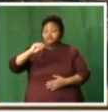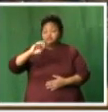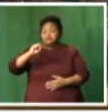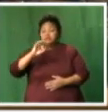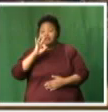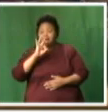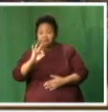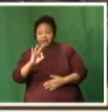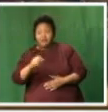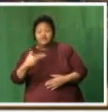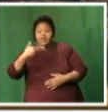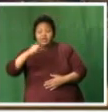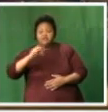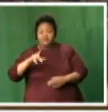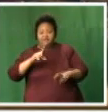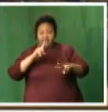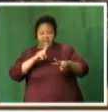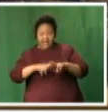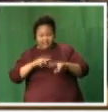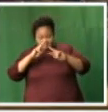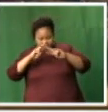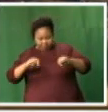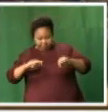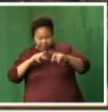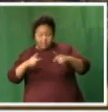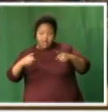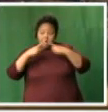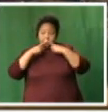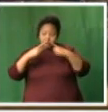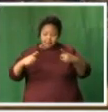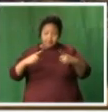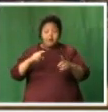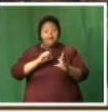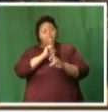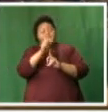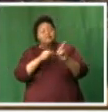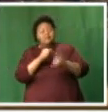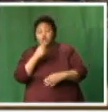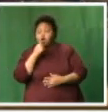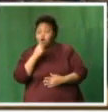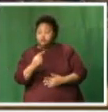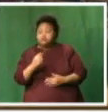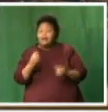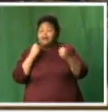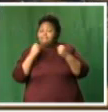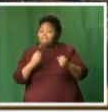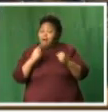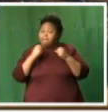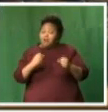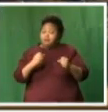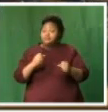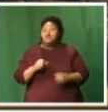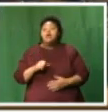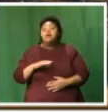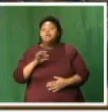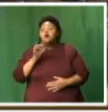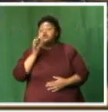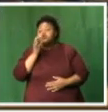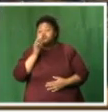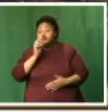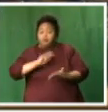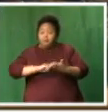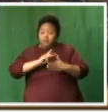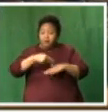ngele-SHIMS 3. Indvuna yithi ilive lisadzinga kucinisa etindzabeni tebantfu labasha labatfola leligciwane i-new HIV